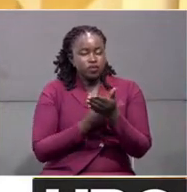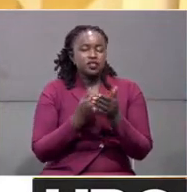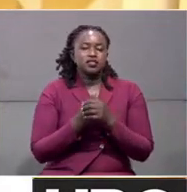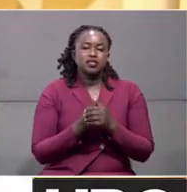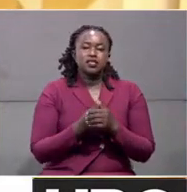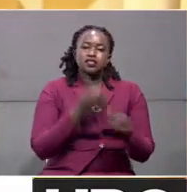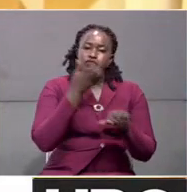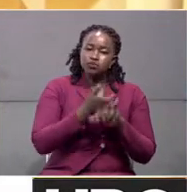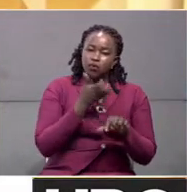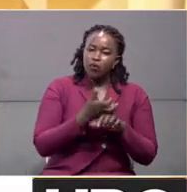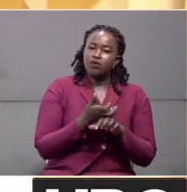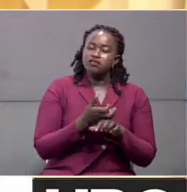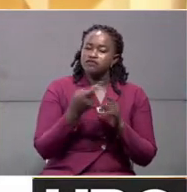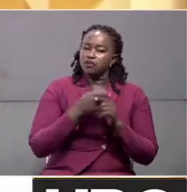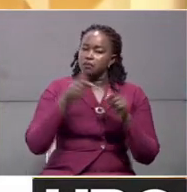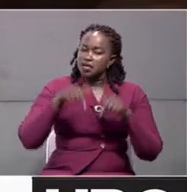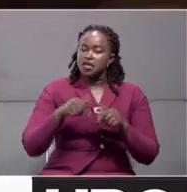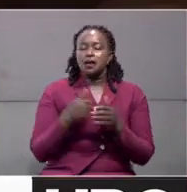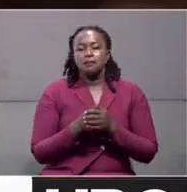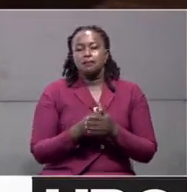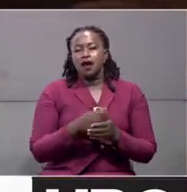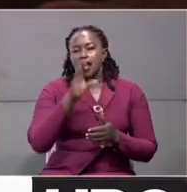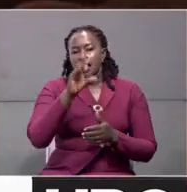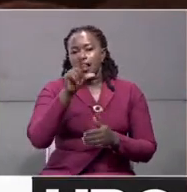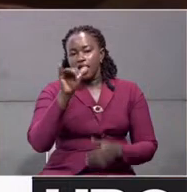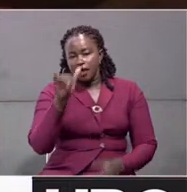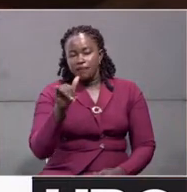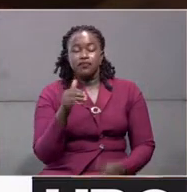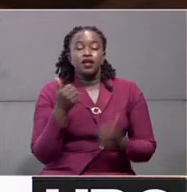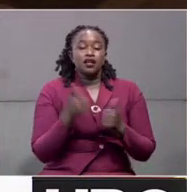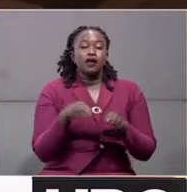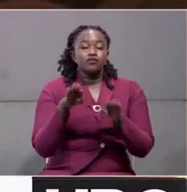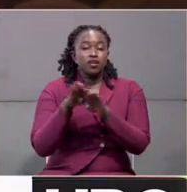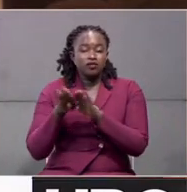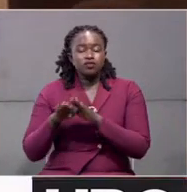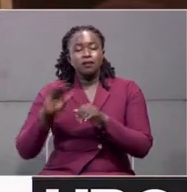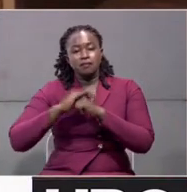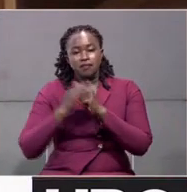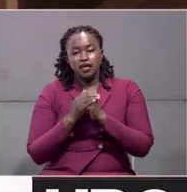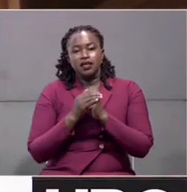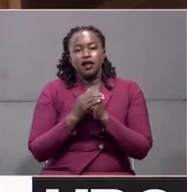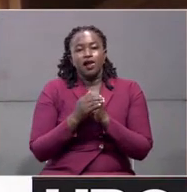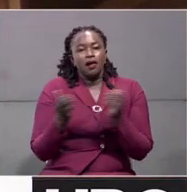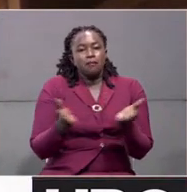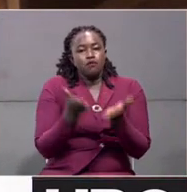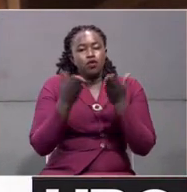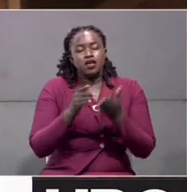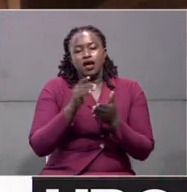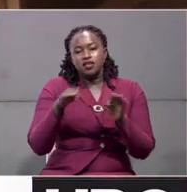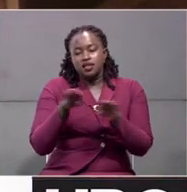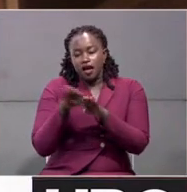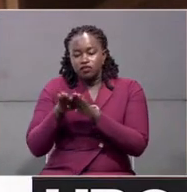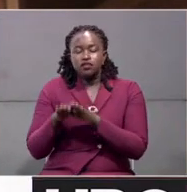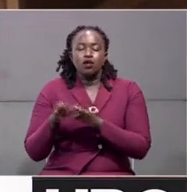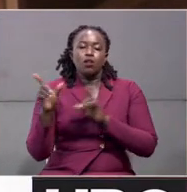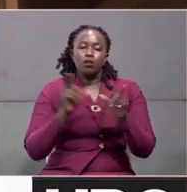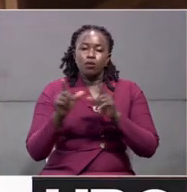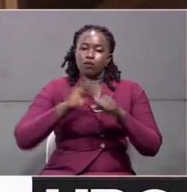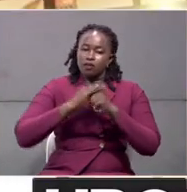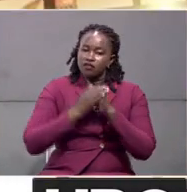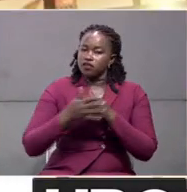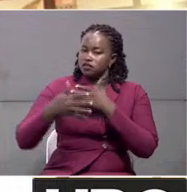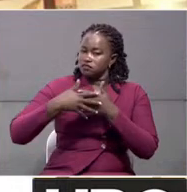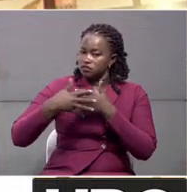talking about clay. The tiles are manufactured at Modern Tiles, a local manufacturing